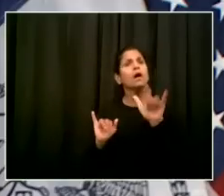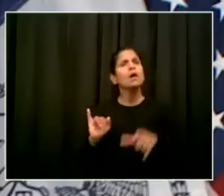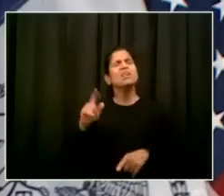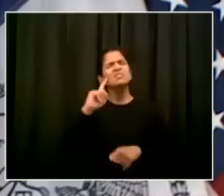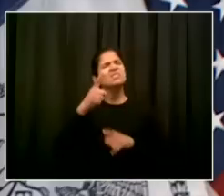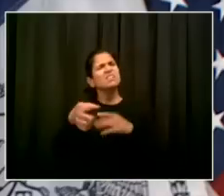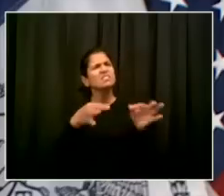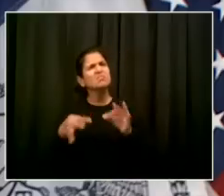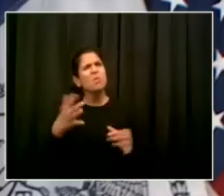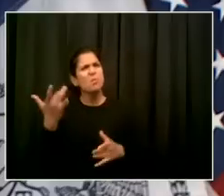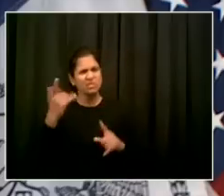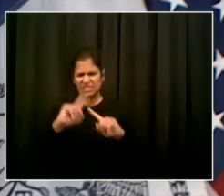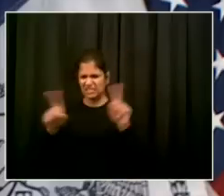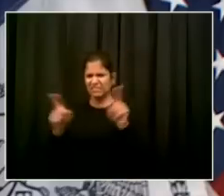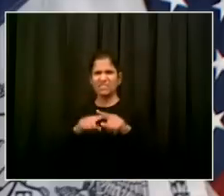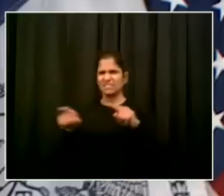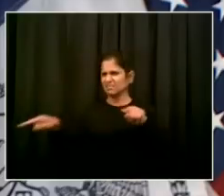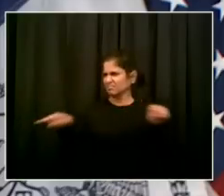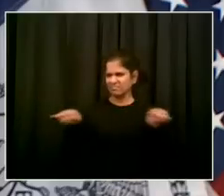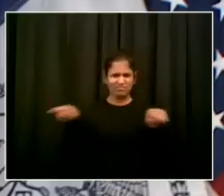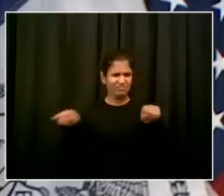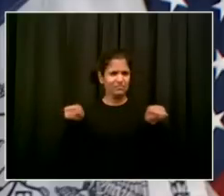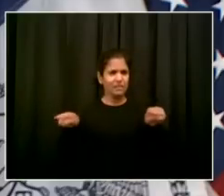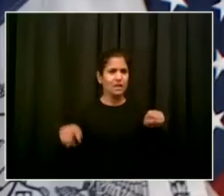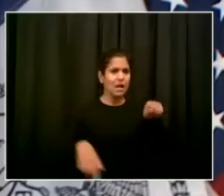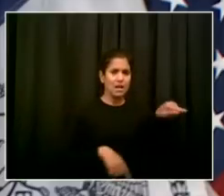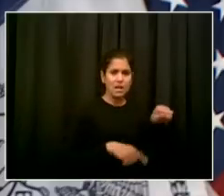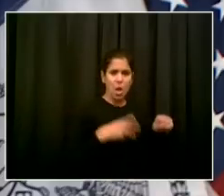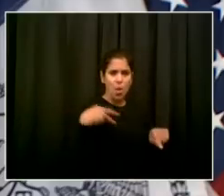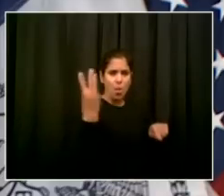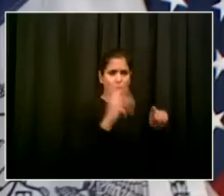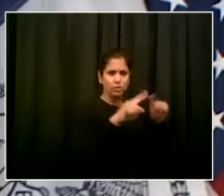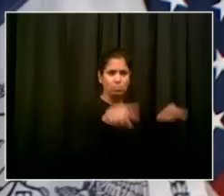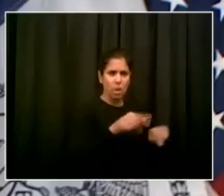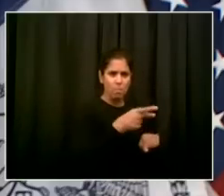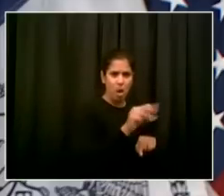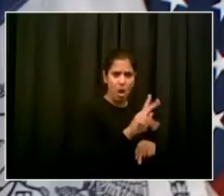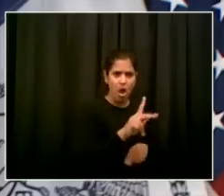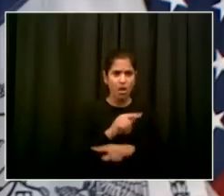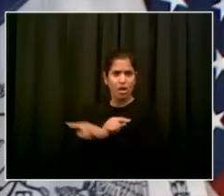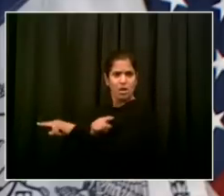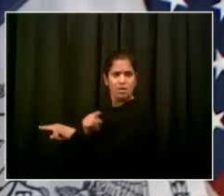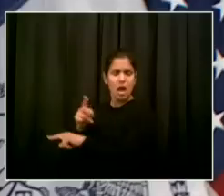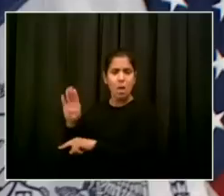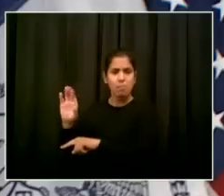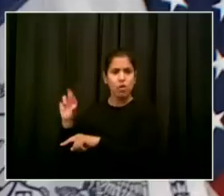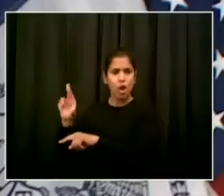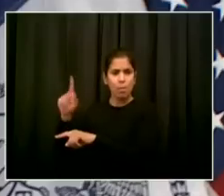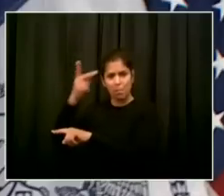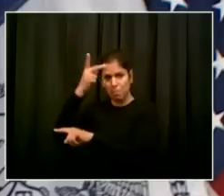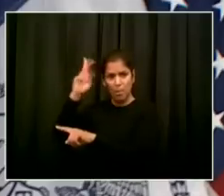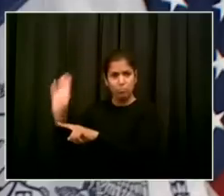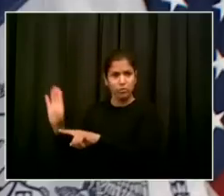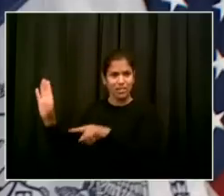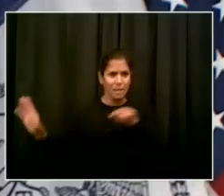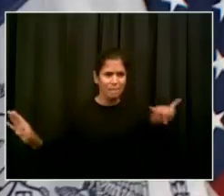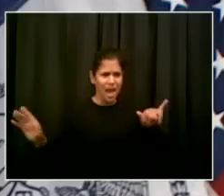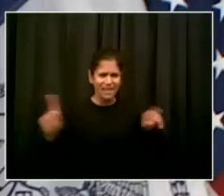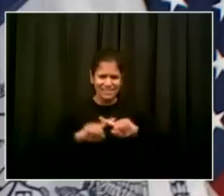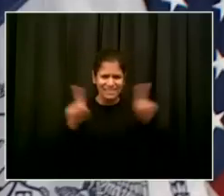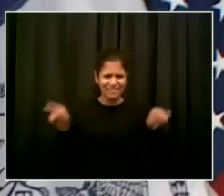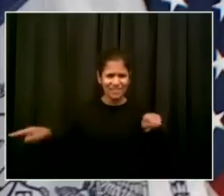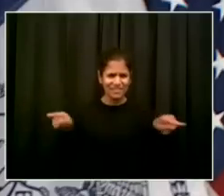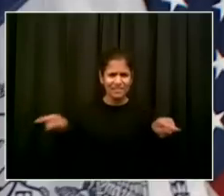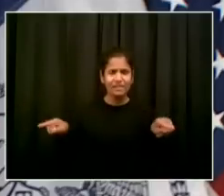The vast majority of demonstrations in the city of all persuasions, all across the political spectrum, over the last 6 months or more, have